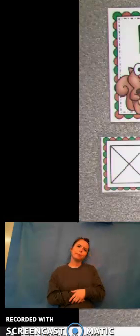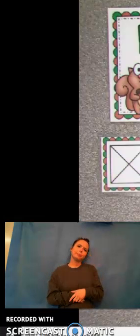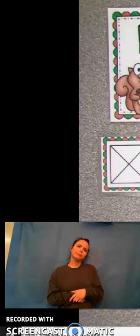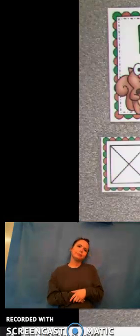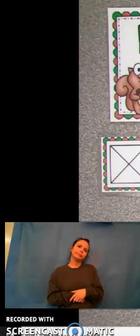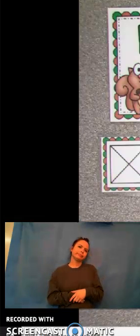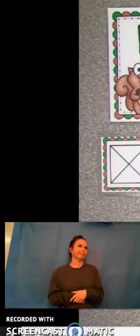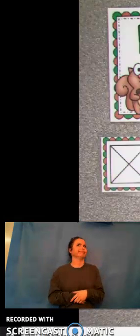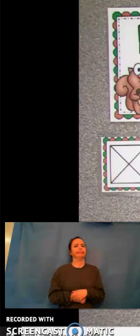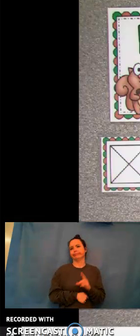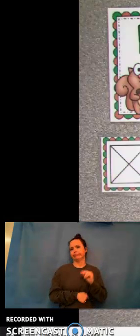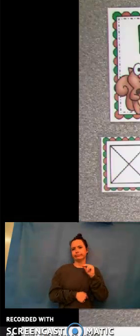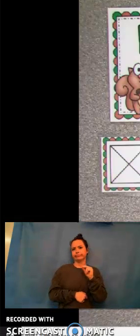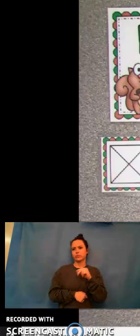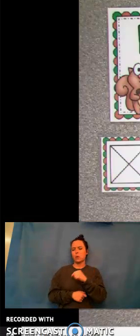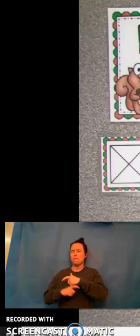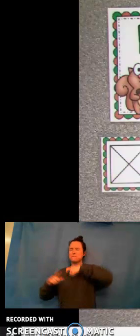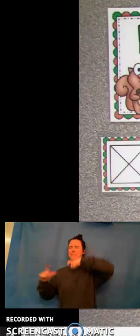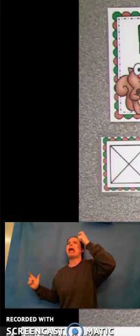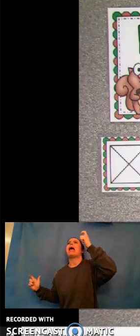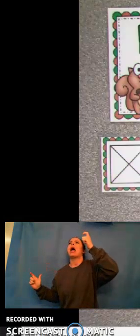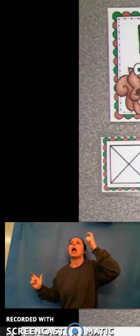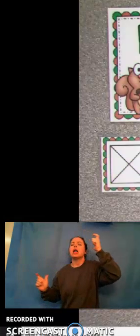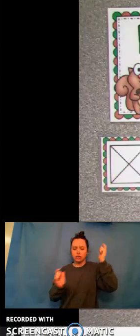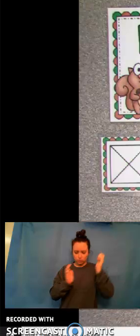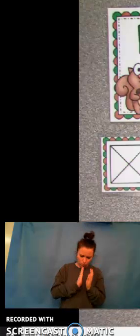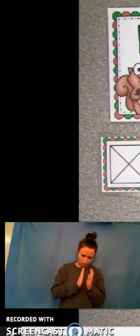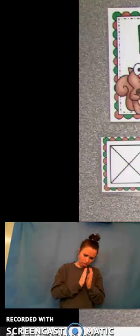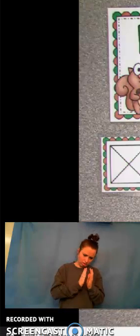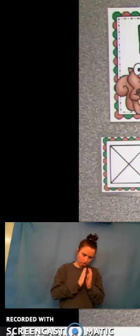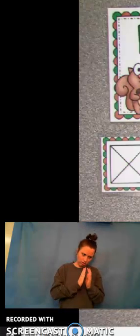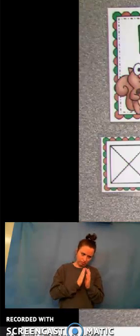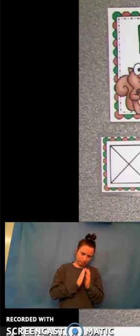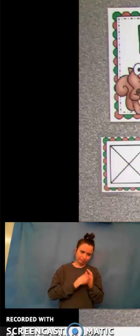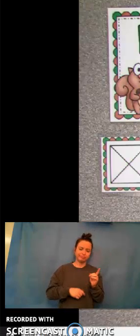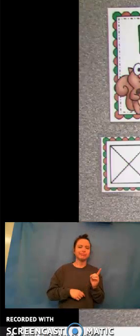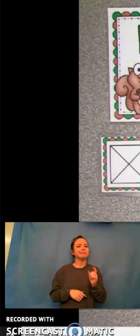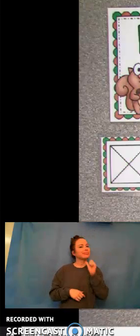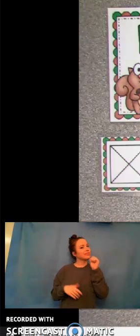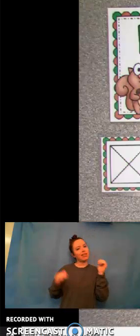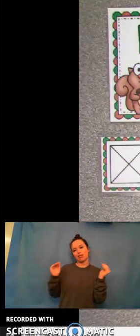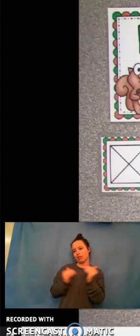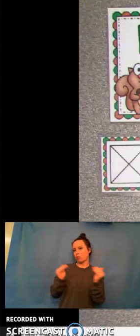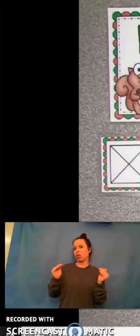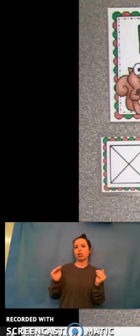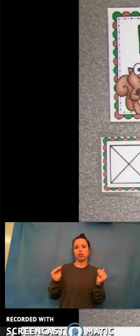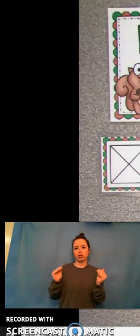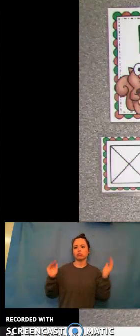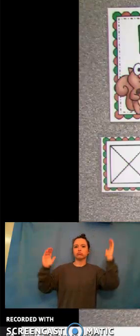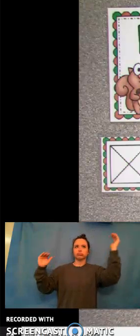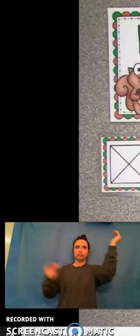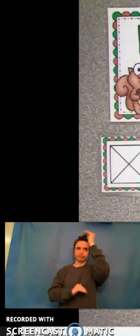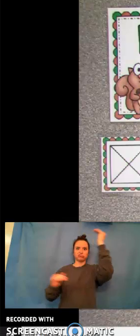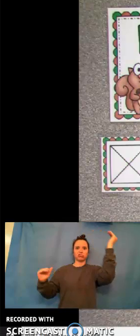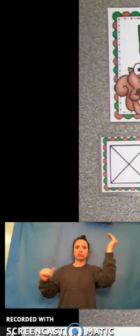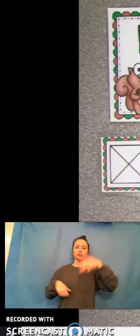No, he's got a really, really big piece and a really, really small piece. So he's going to go to unequal.